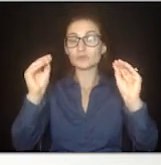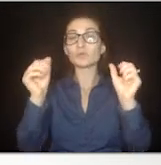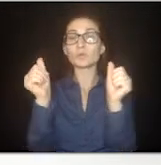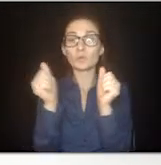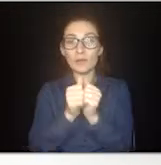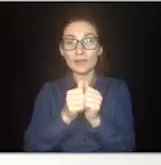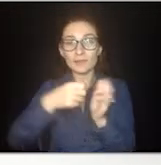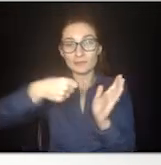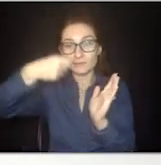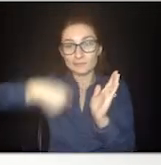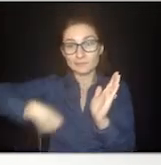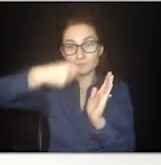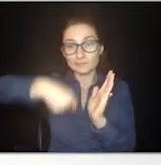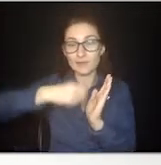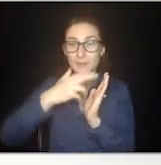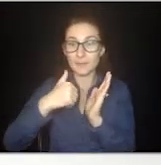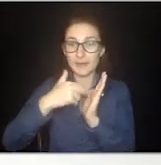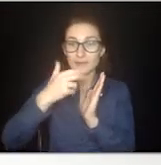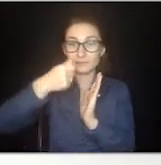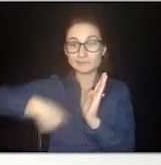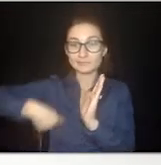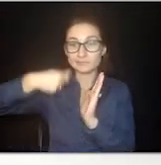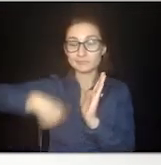teach with that paint roller?